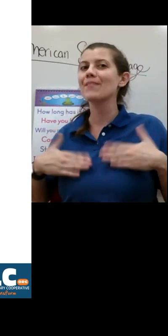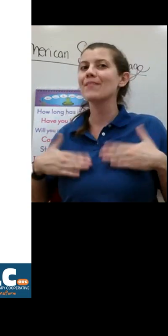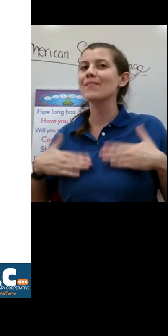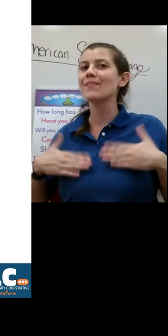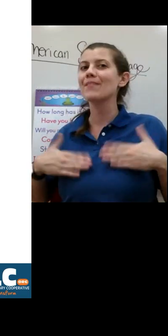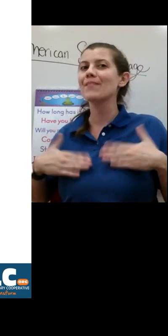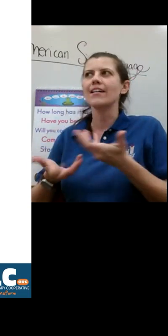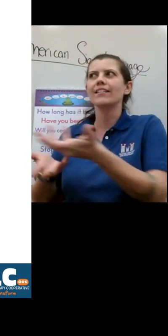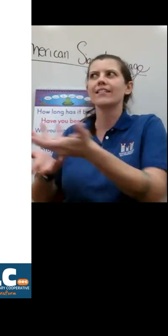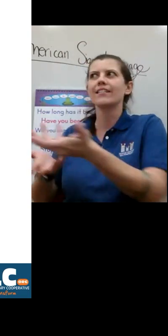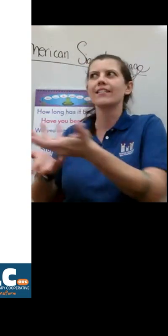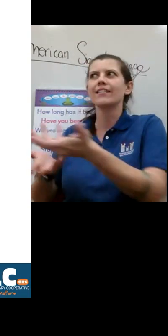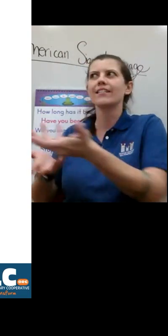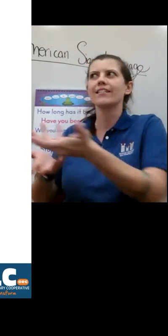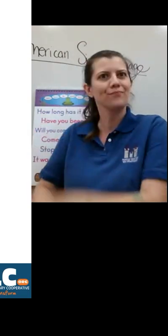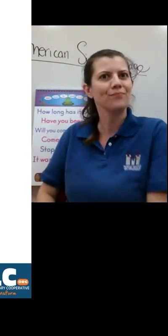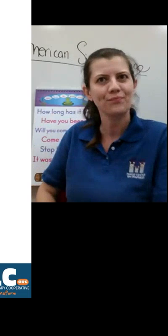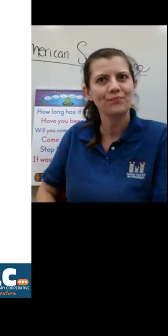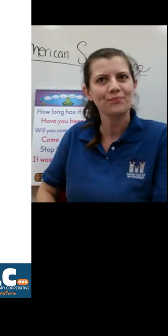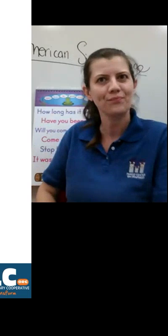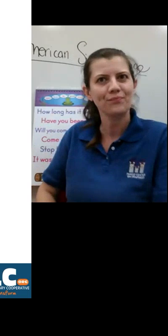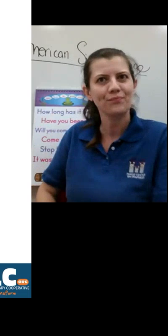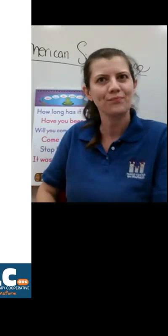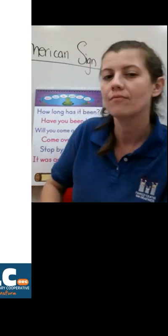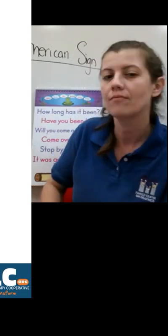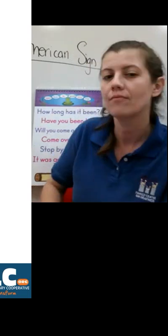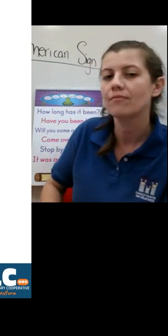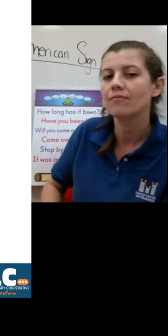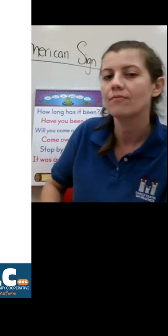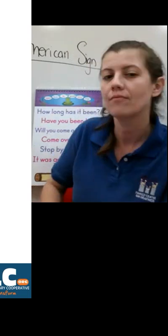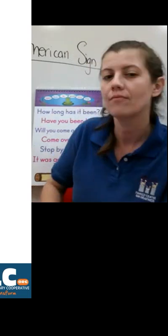join the happiness and desire.